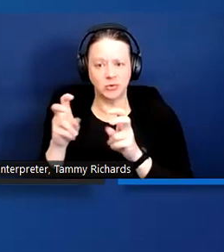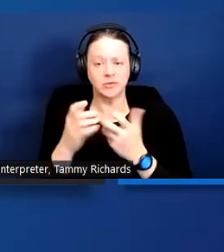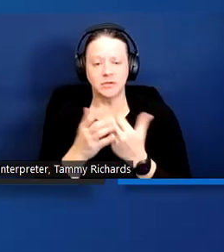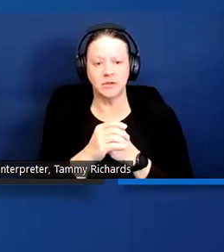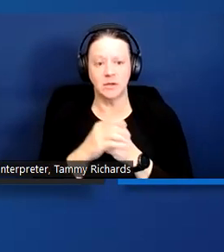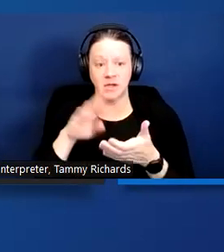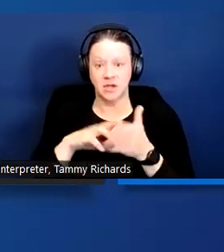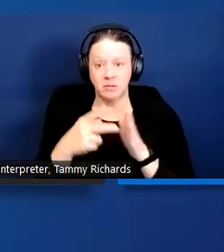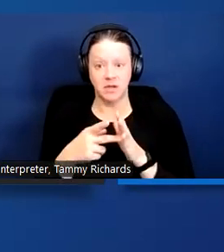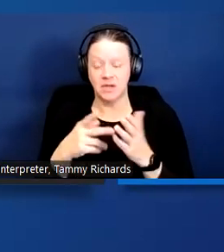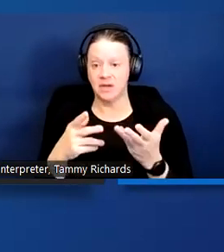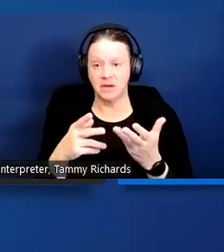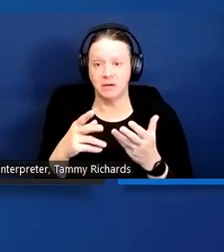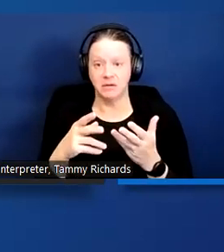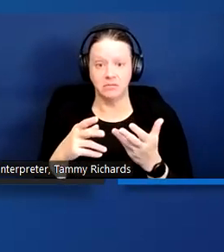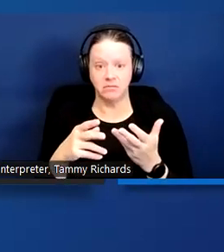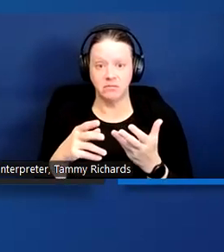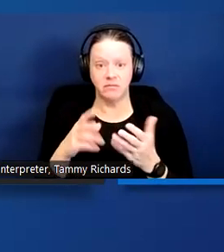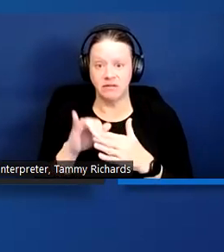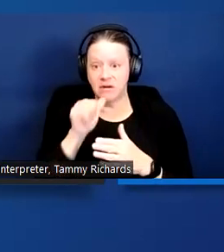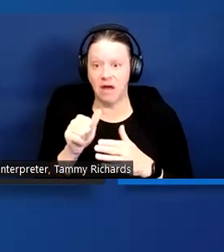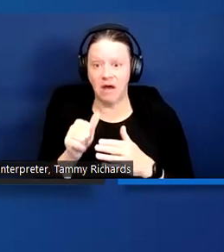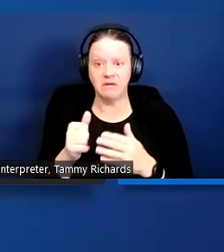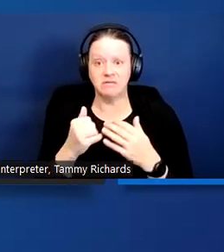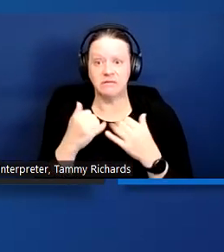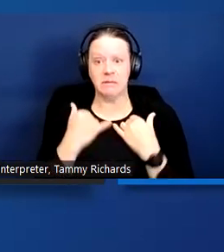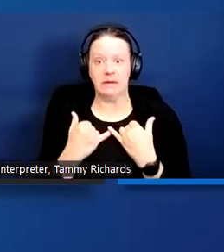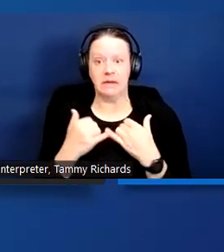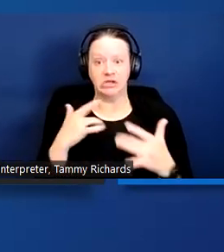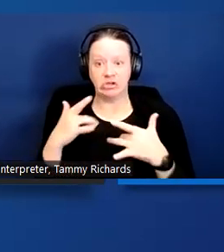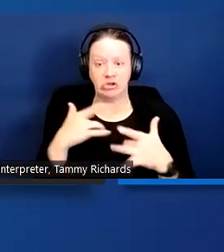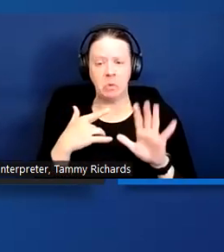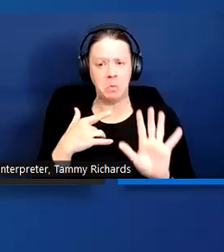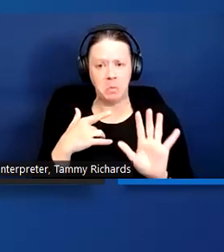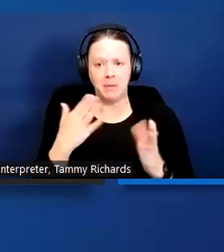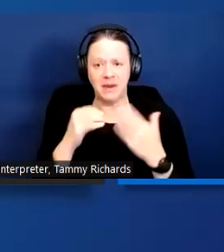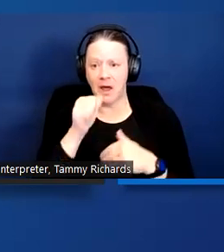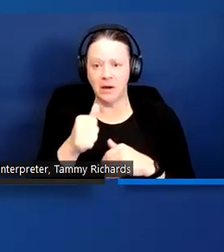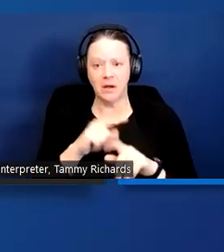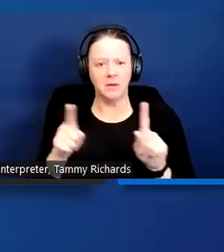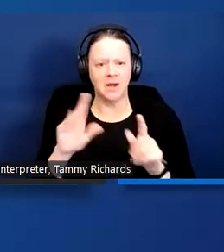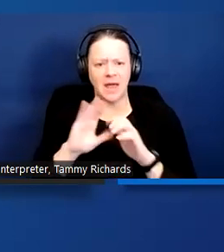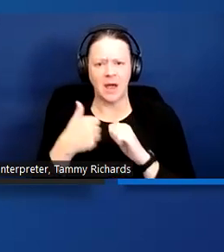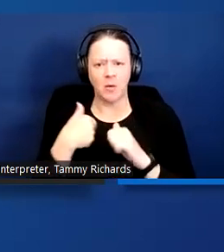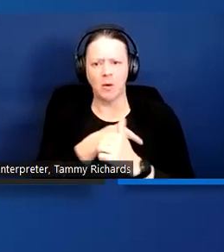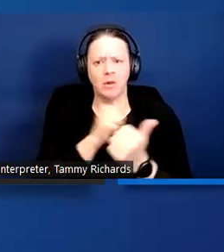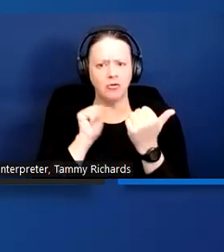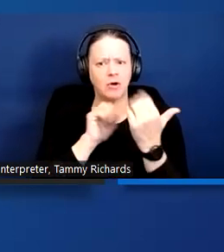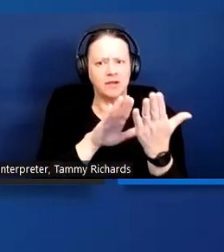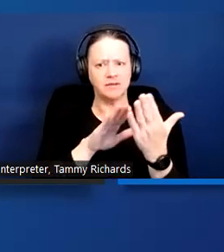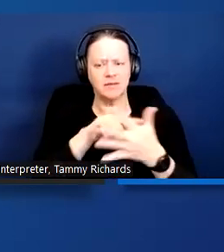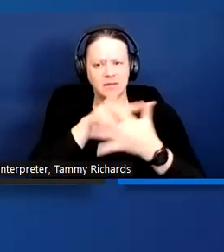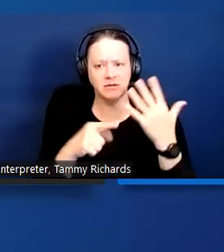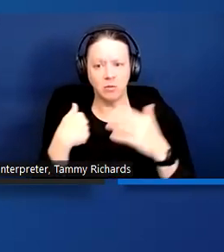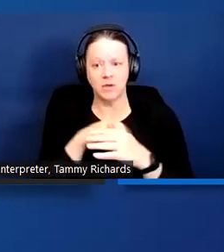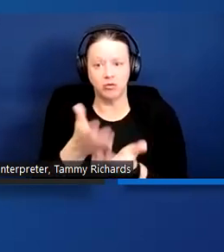this might be an immediate concern, but it does mean that how are we going to address this? We need to prove to